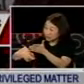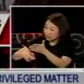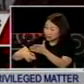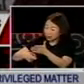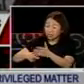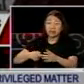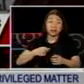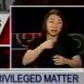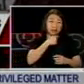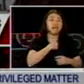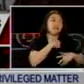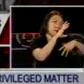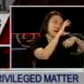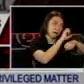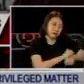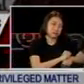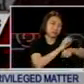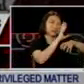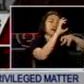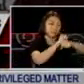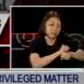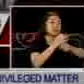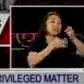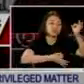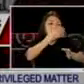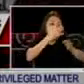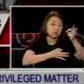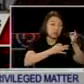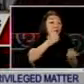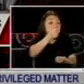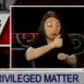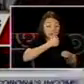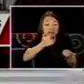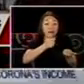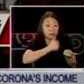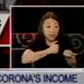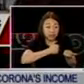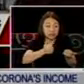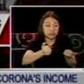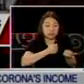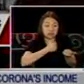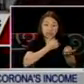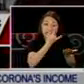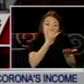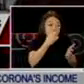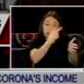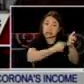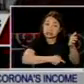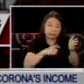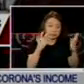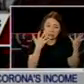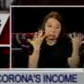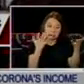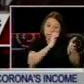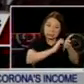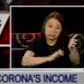Ayun po ang usual practice ng court na lahat pong allowances na tinatanggap namin are not subject to tax.